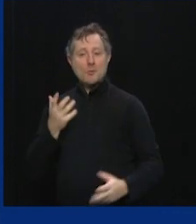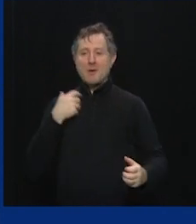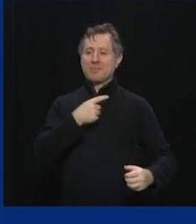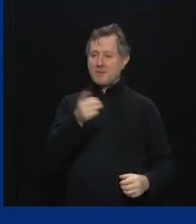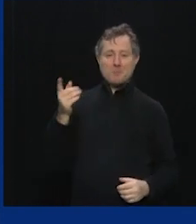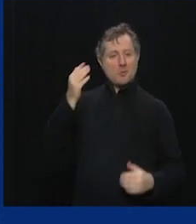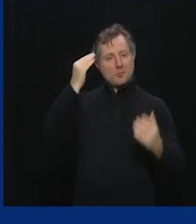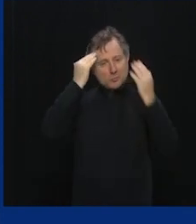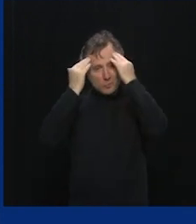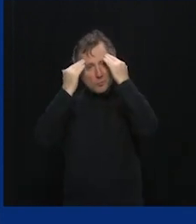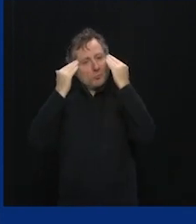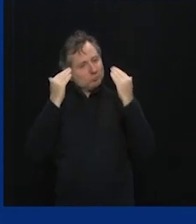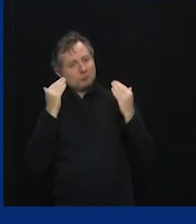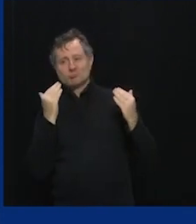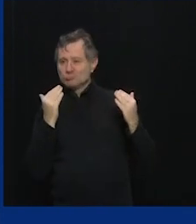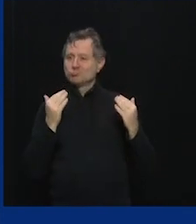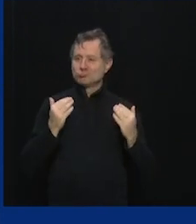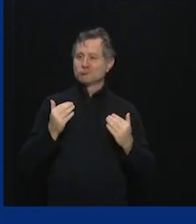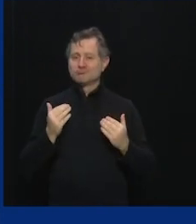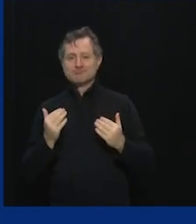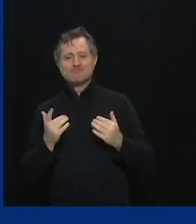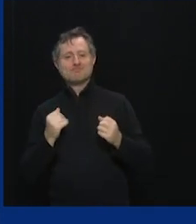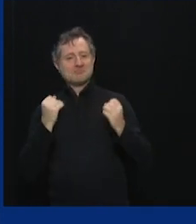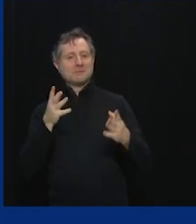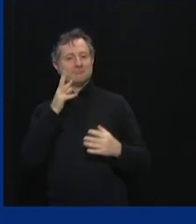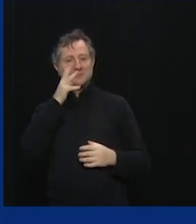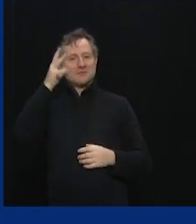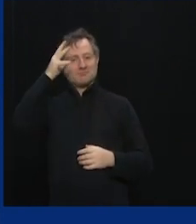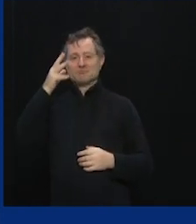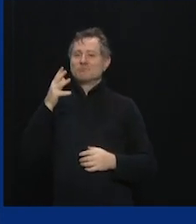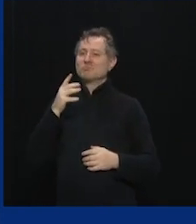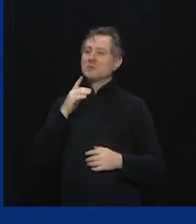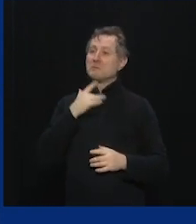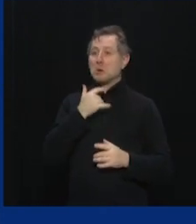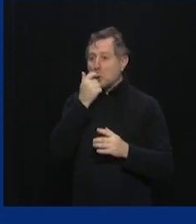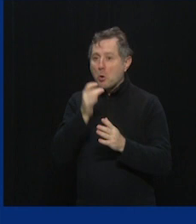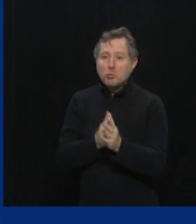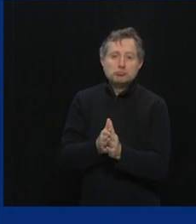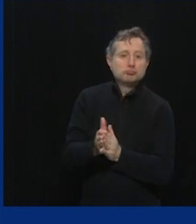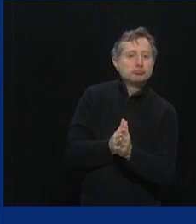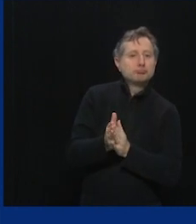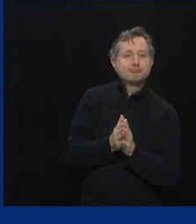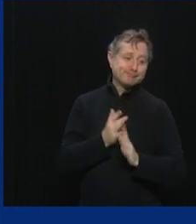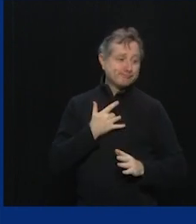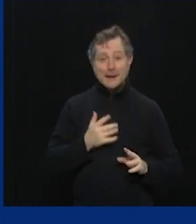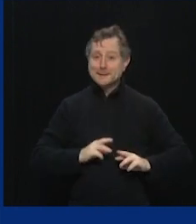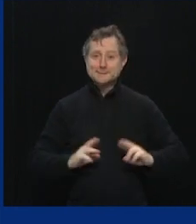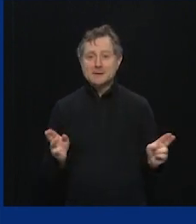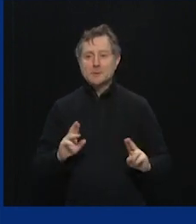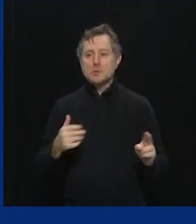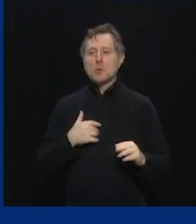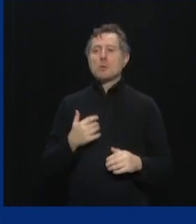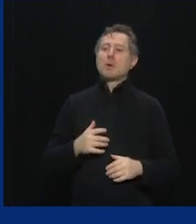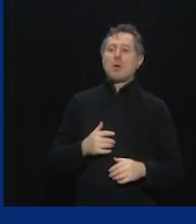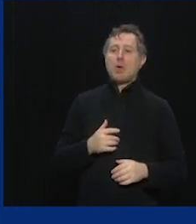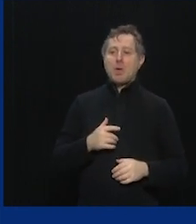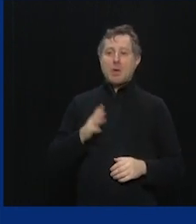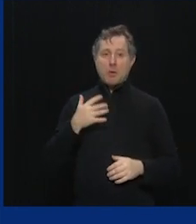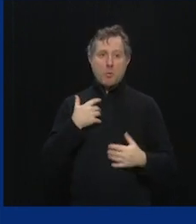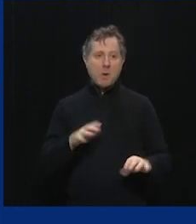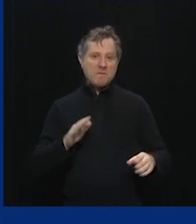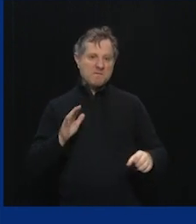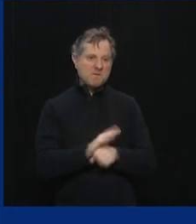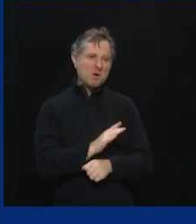be having a lot more interest in this, and are they ready for it? So I don't want to just leave it all to the providers as well. I want to make sure we're talking